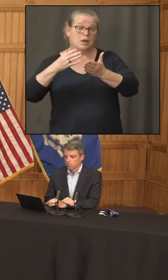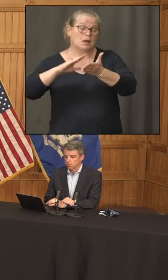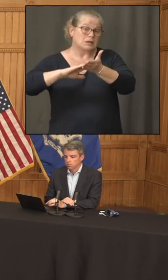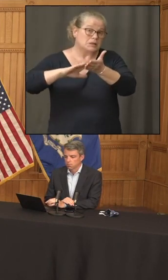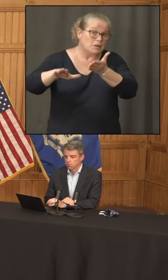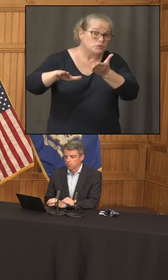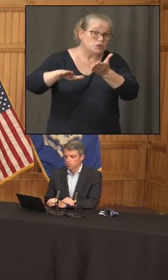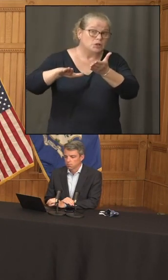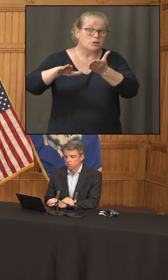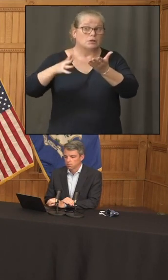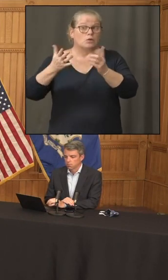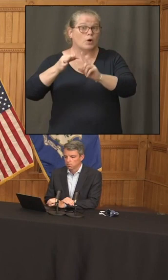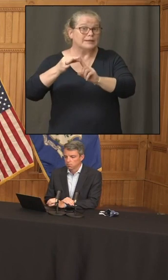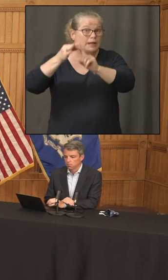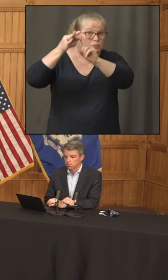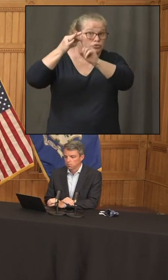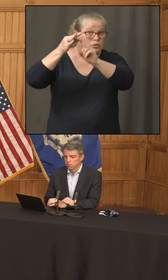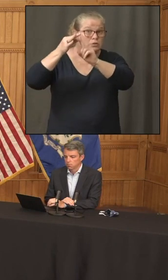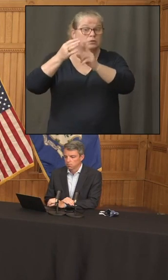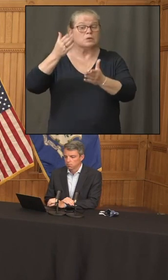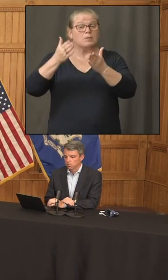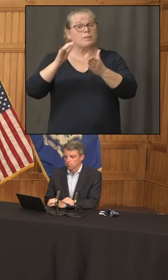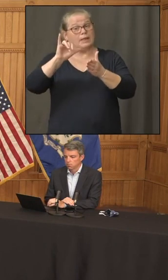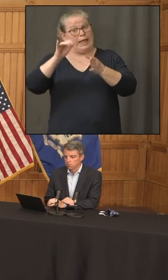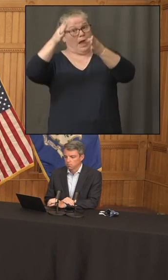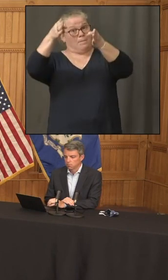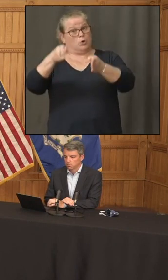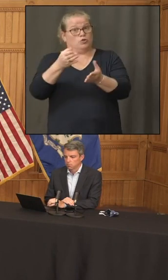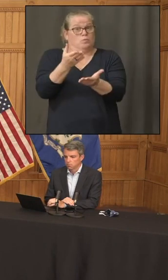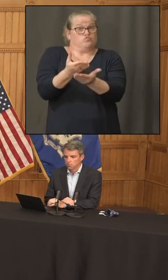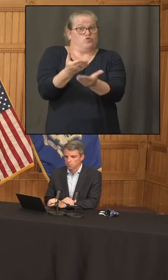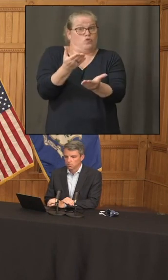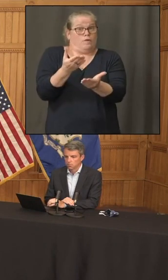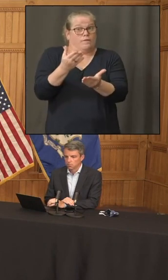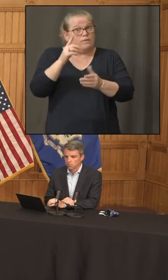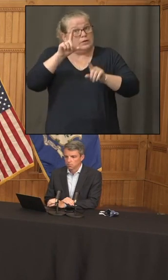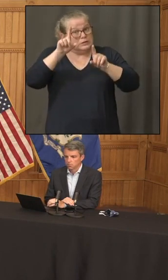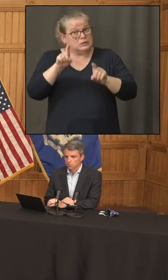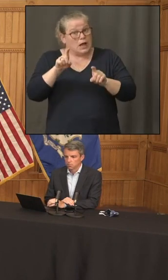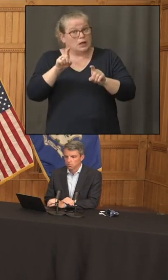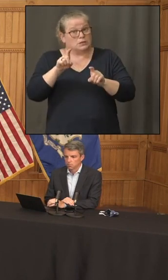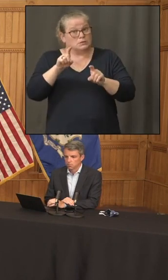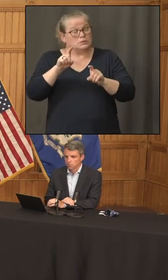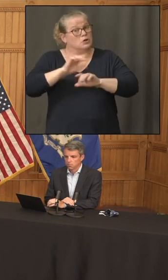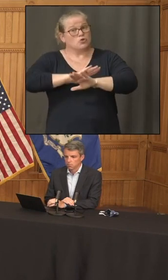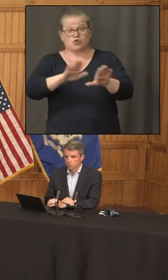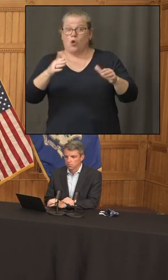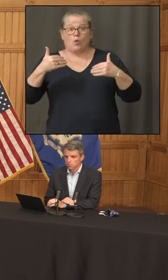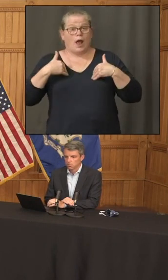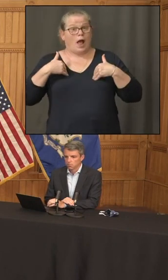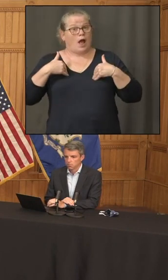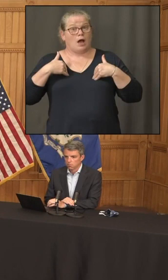for individuals who can document that they have been tested and tested negative? And if so, how,